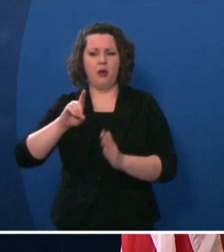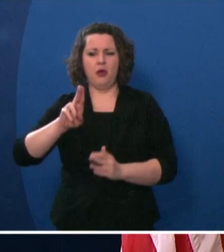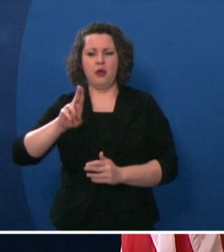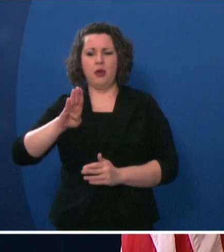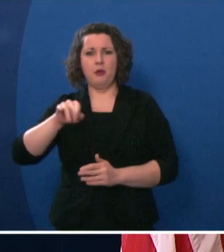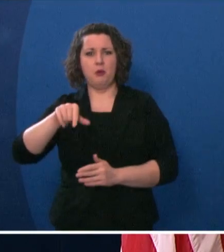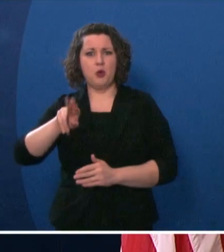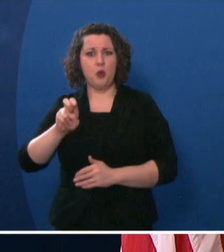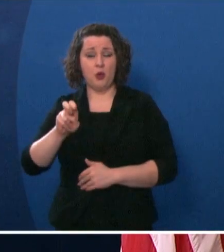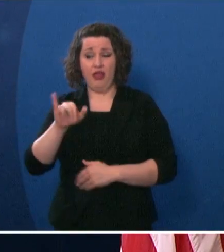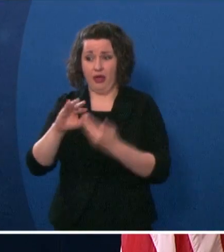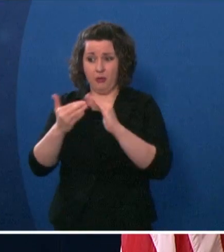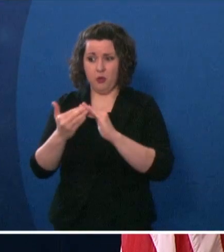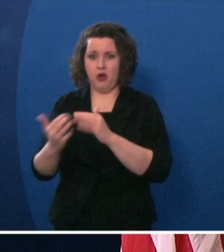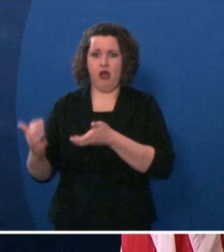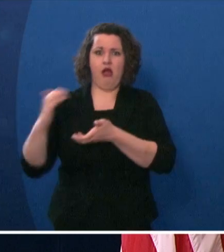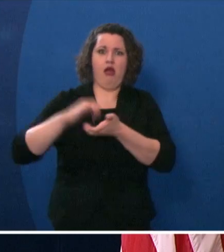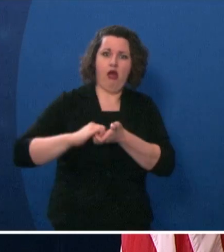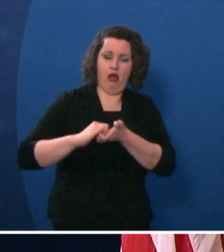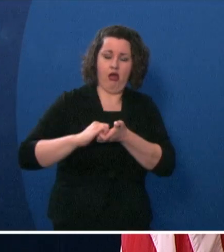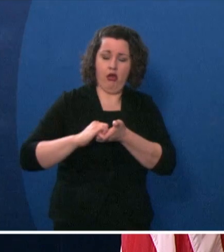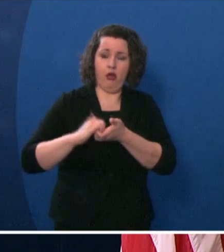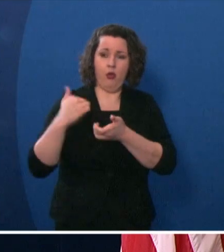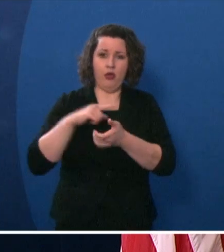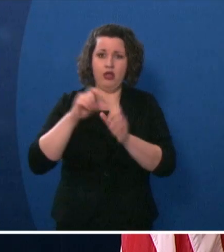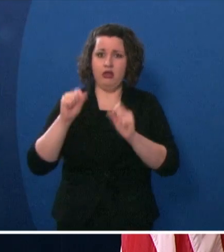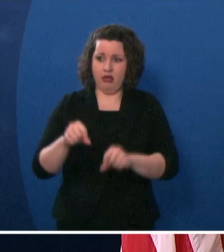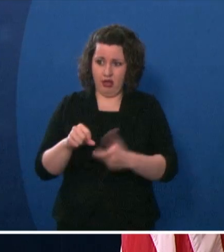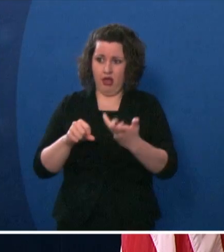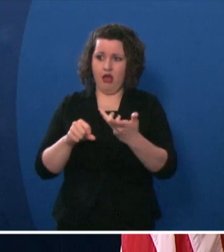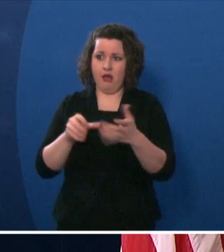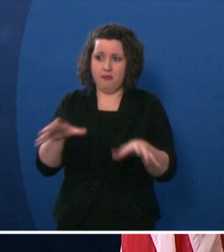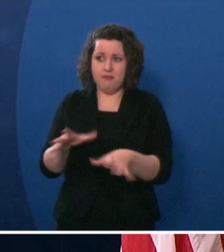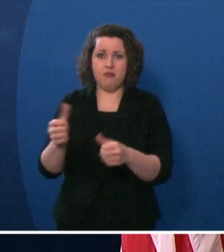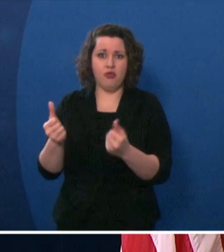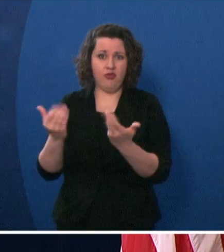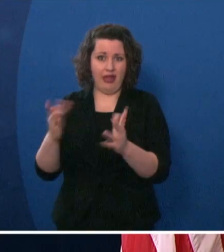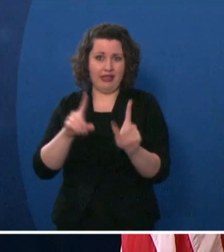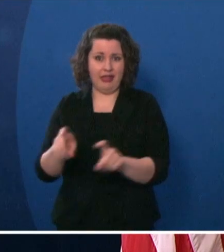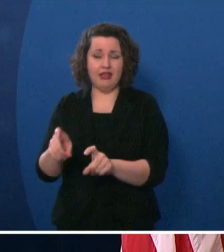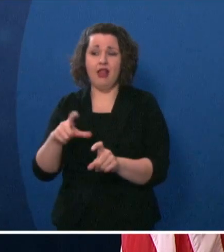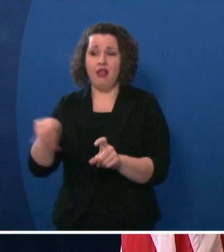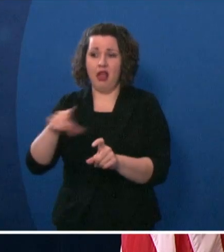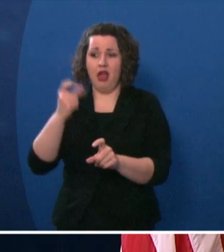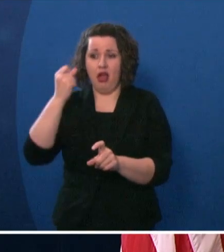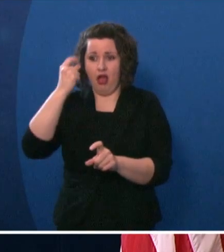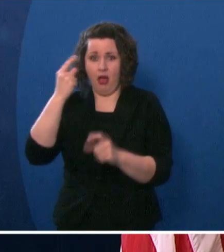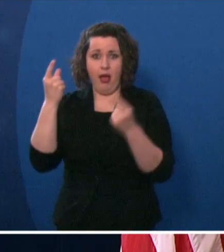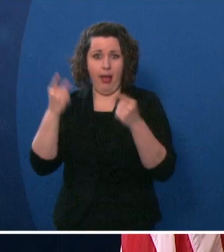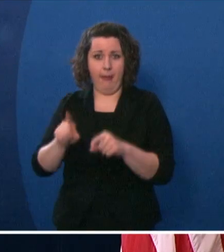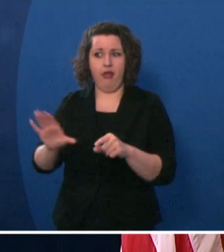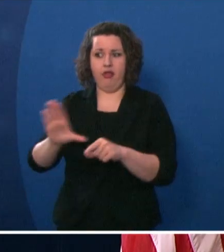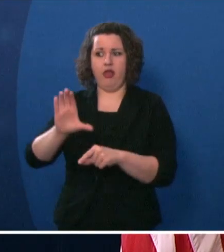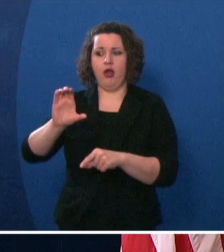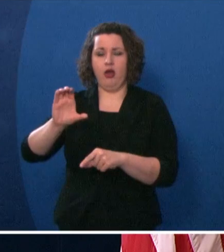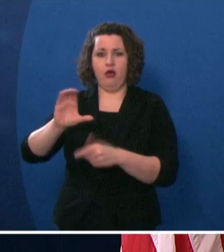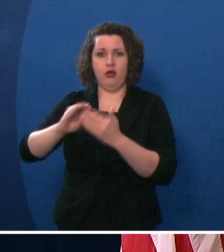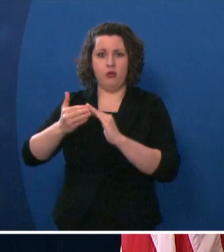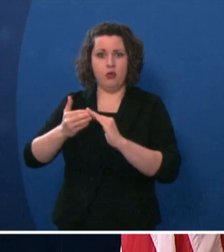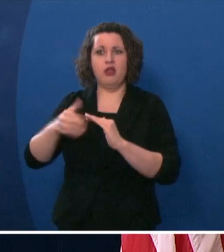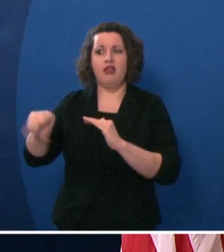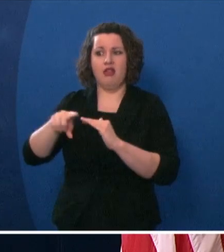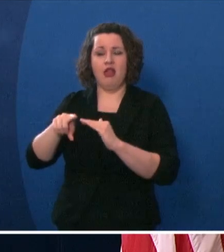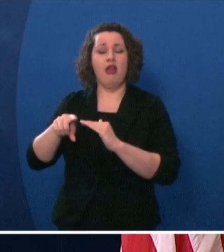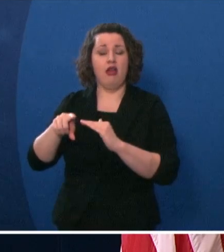is again working with us to proactively provide testing so that they can understand what's happening in their community and they can